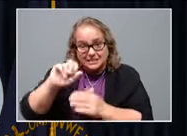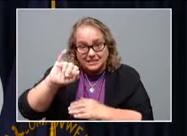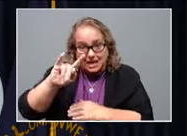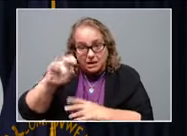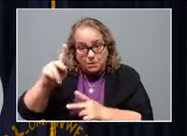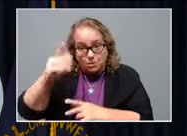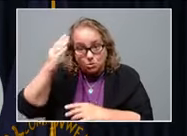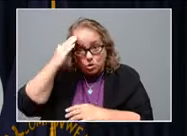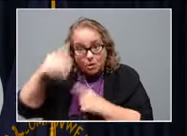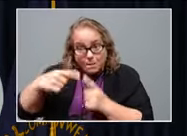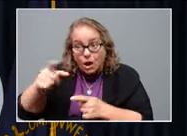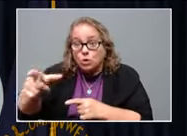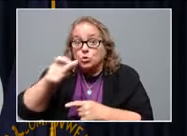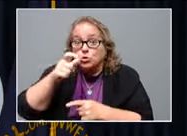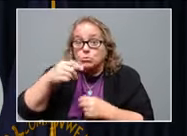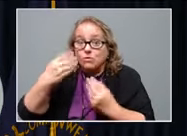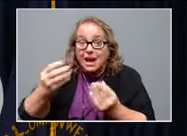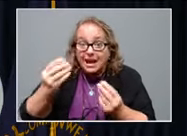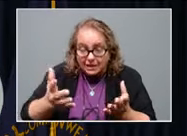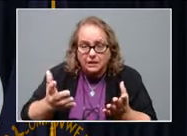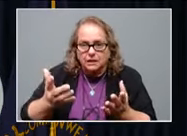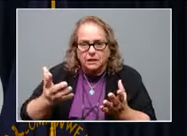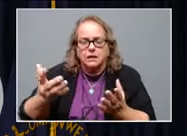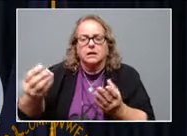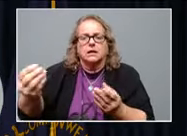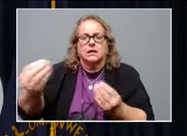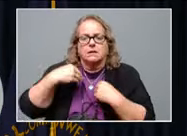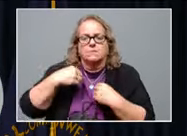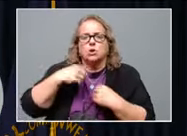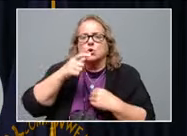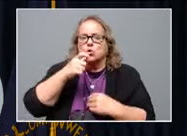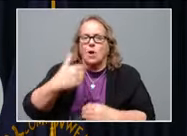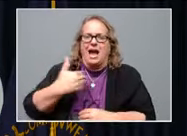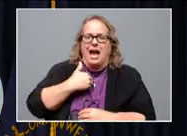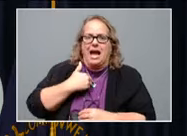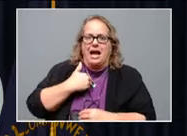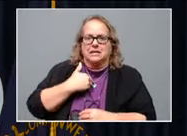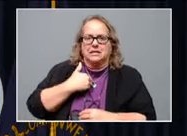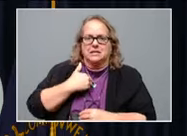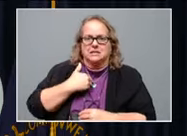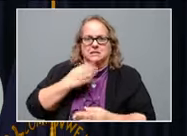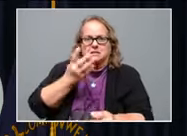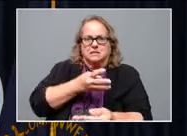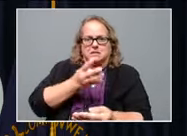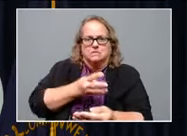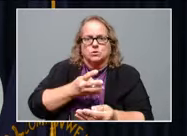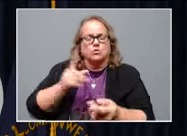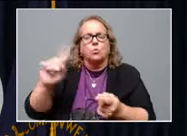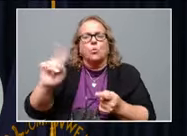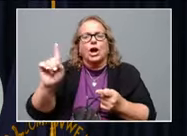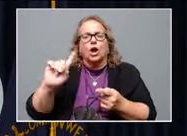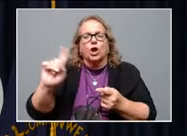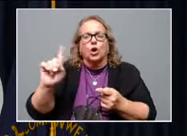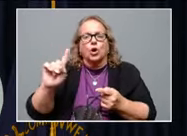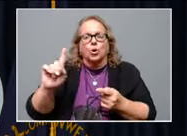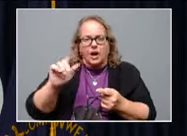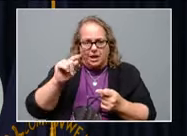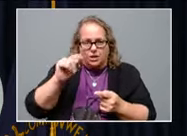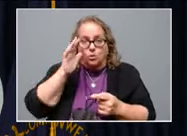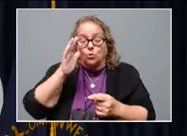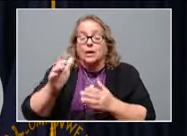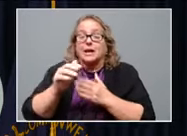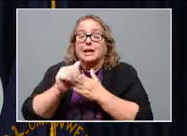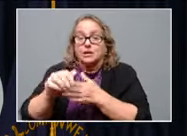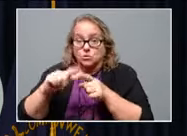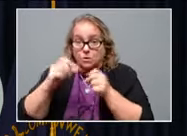next week we're going to begin publishing the information of who has them and where. And yes, this is going to lead to a lot of people calling them, but the